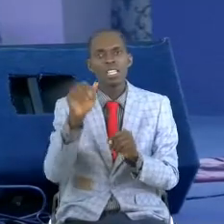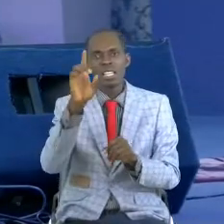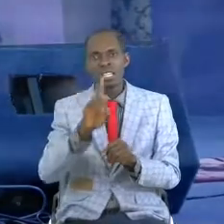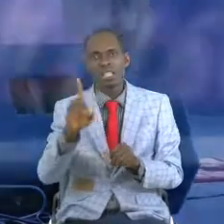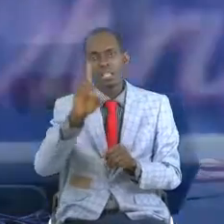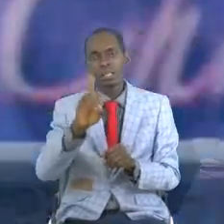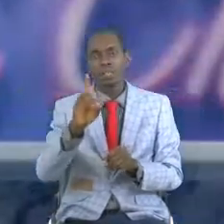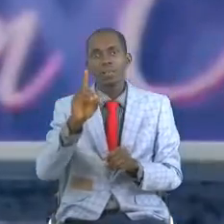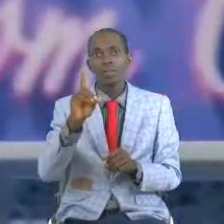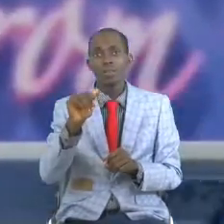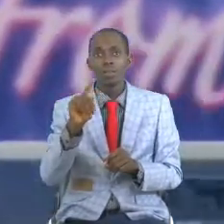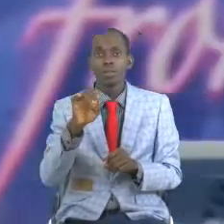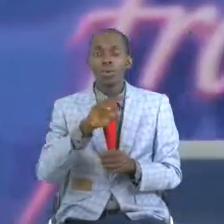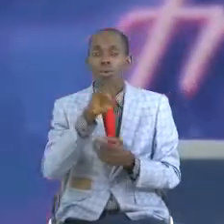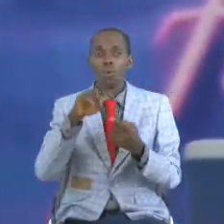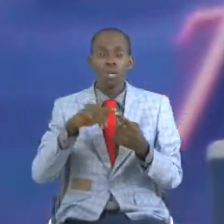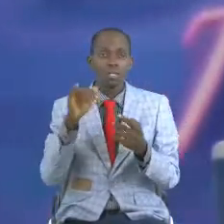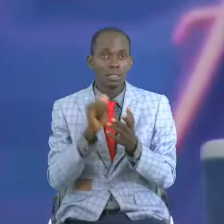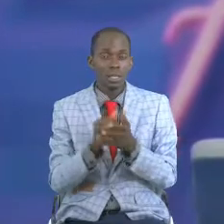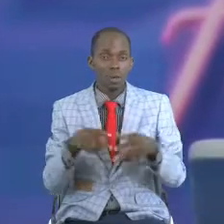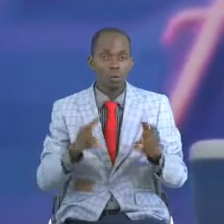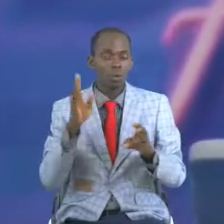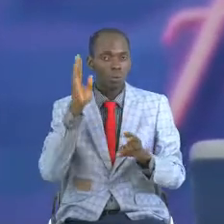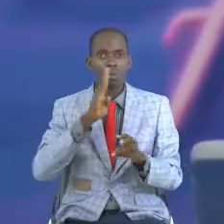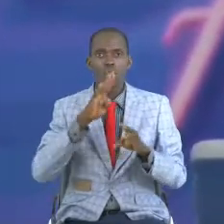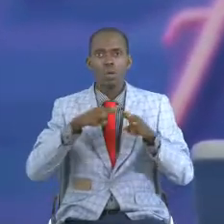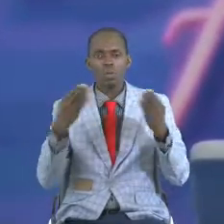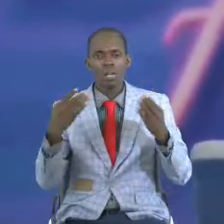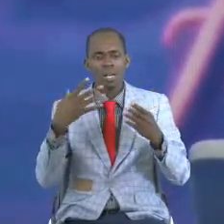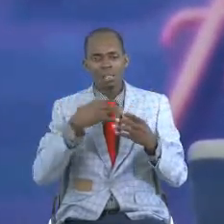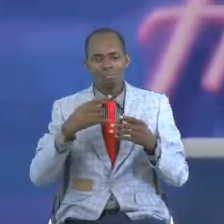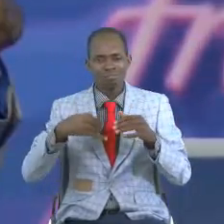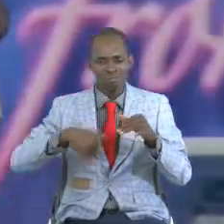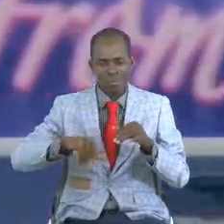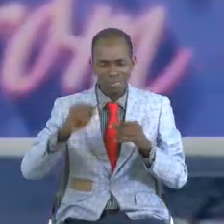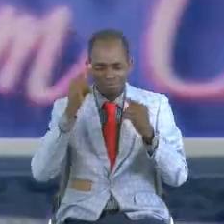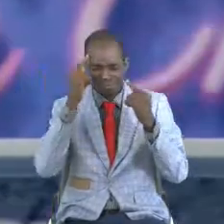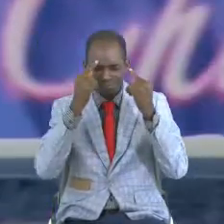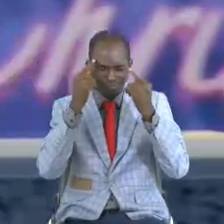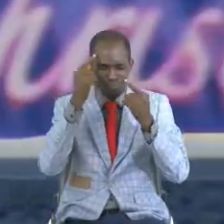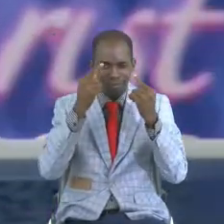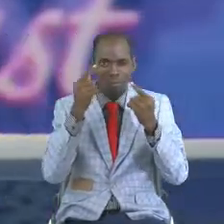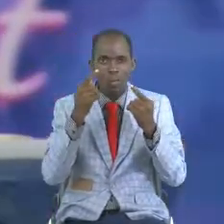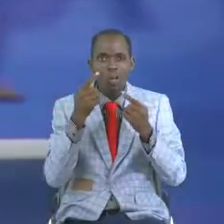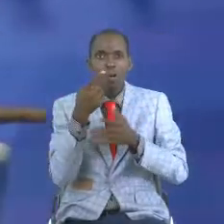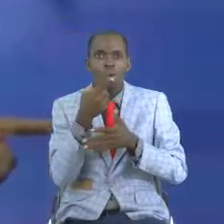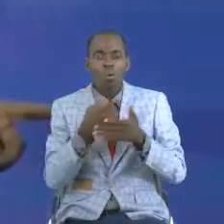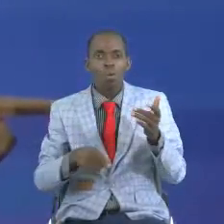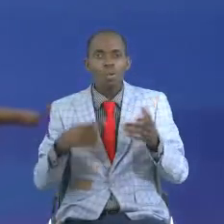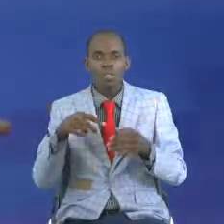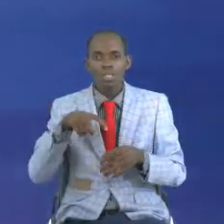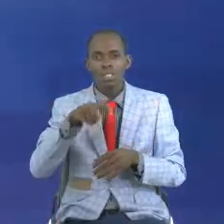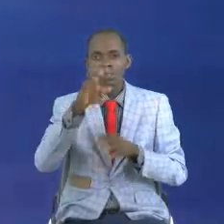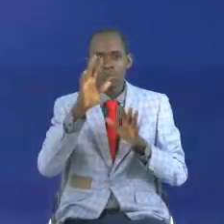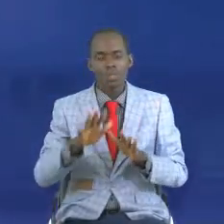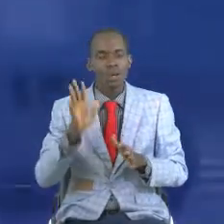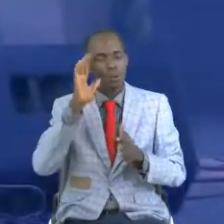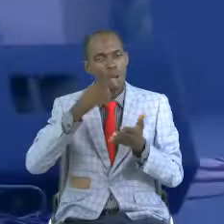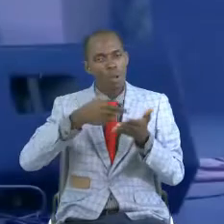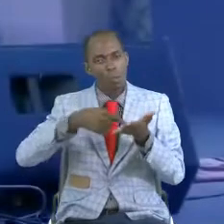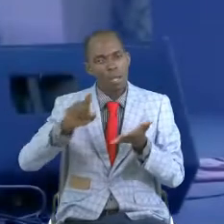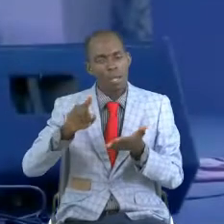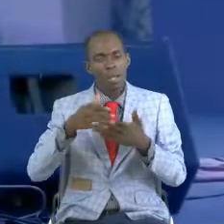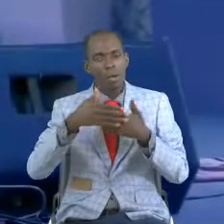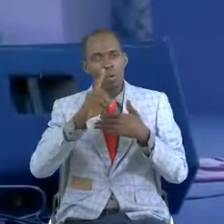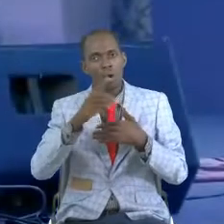And they're still deciding on what the travelers will pay, one after the other,